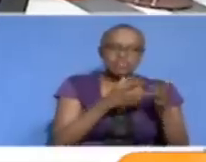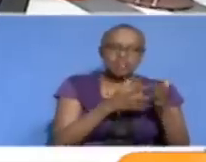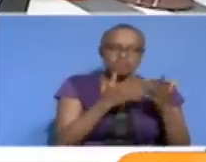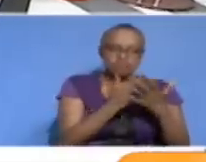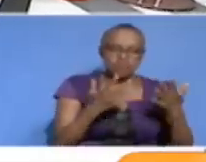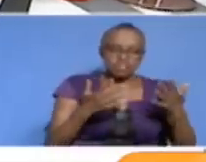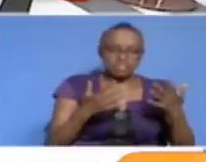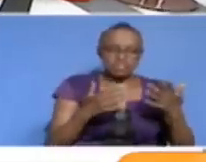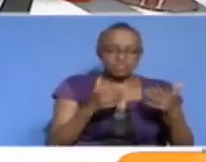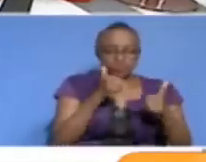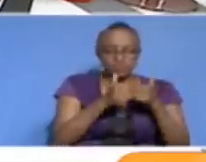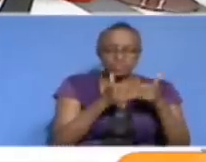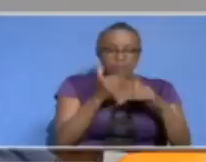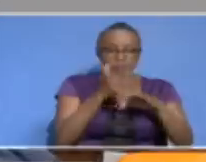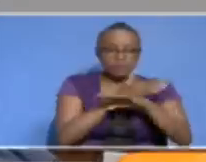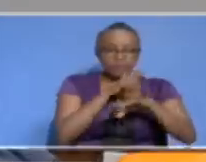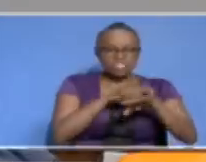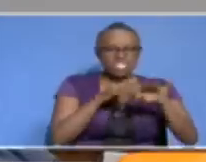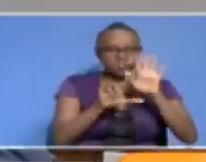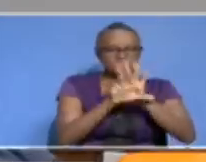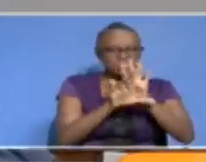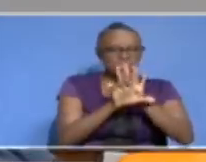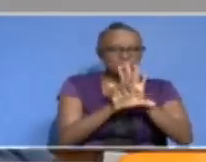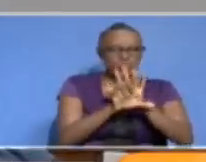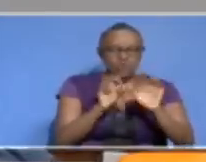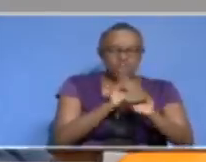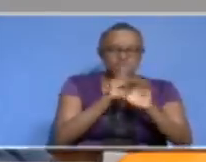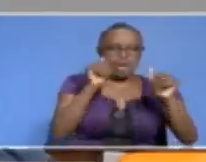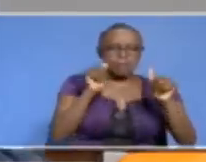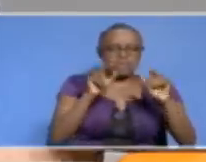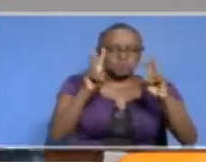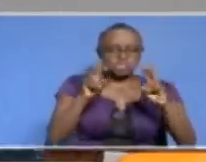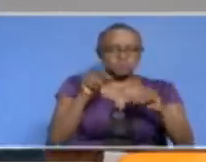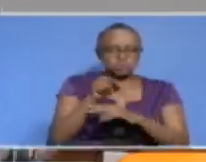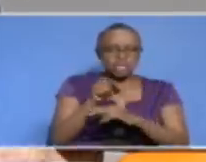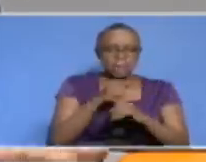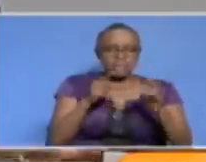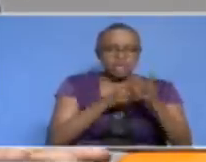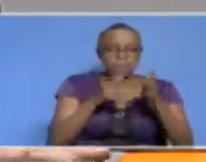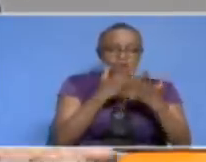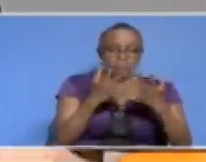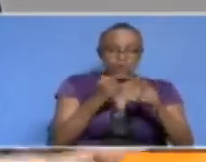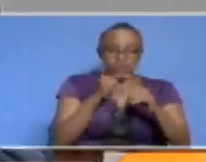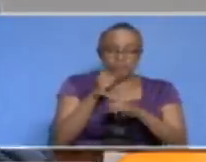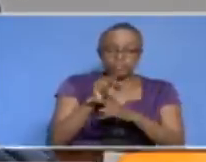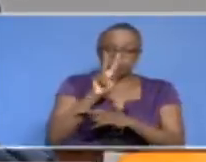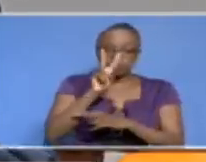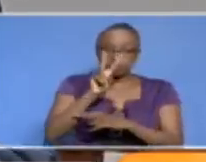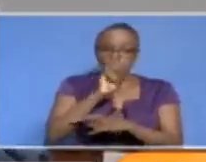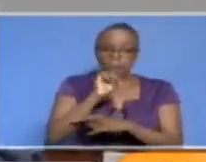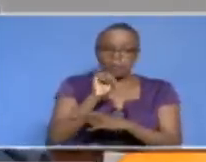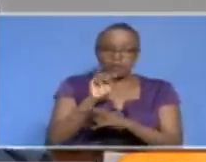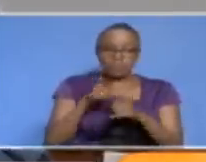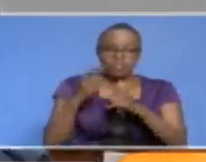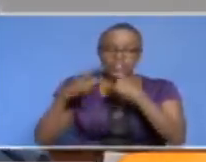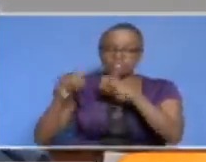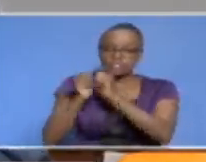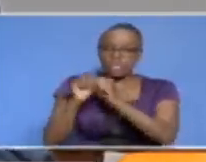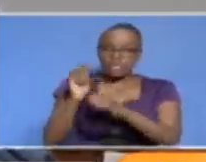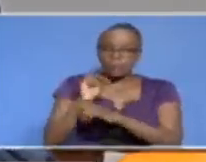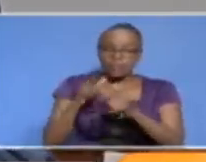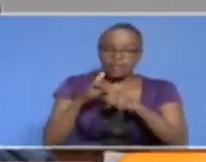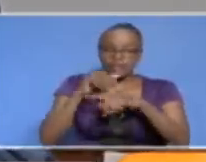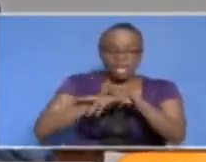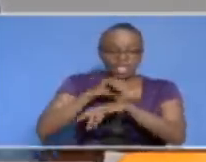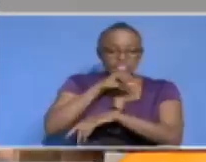you. That time the law was not very clear on such issues. Yeah. I can buy a property from you at 2 million. I sell it at 10 million. I get